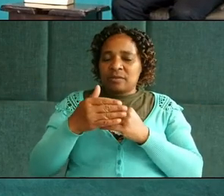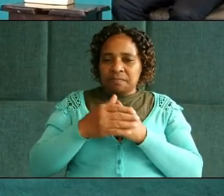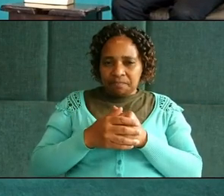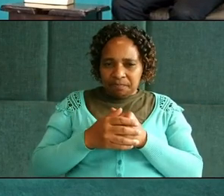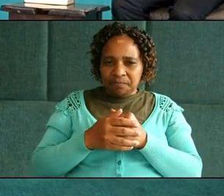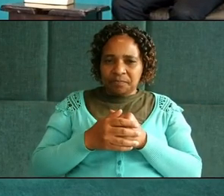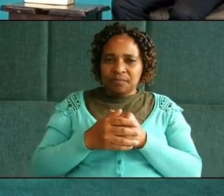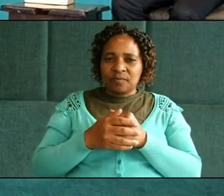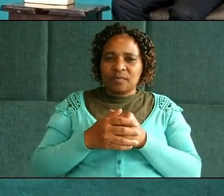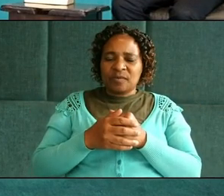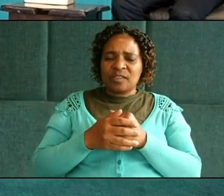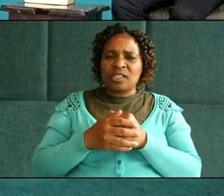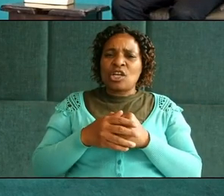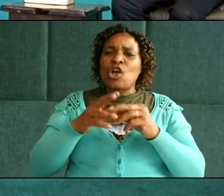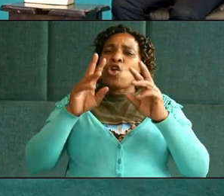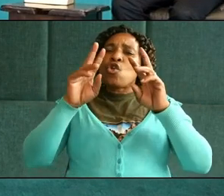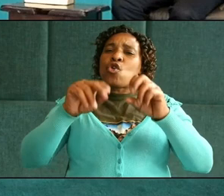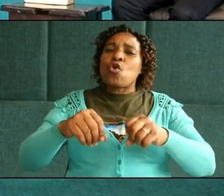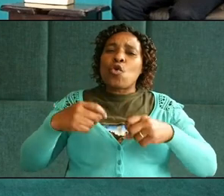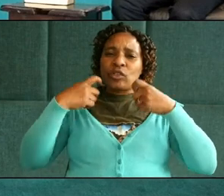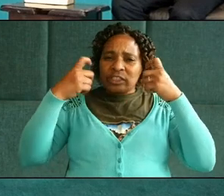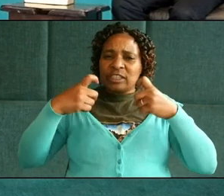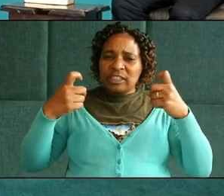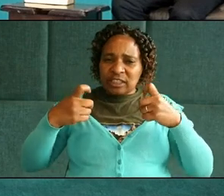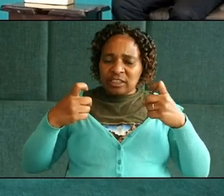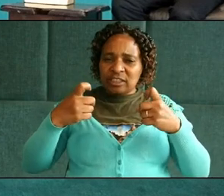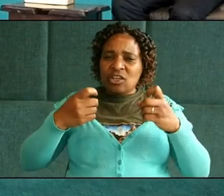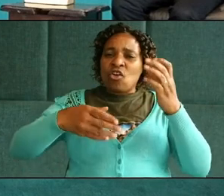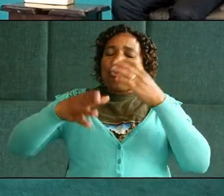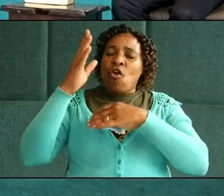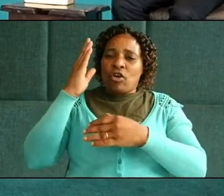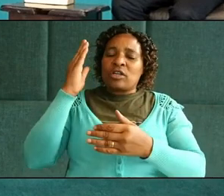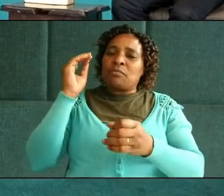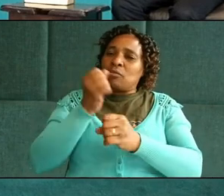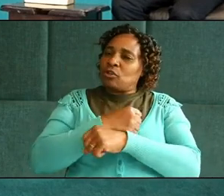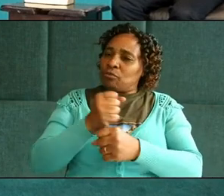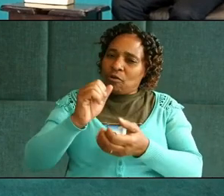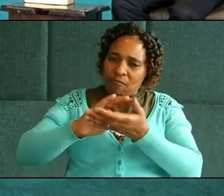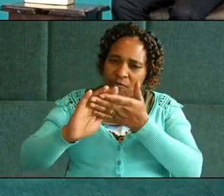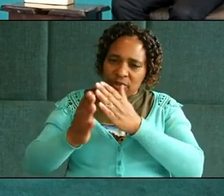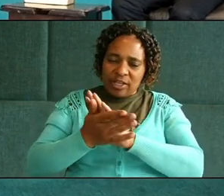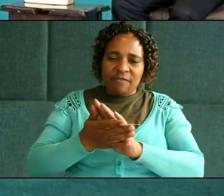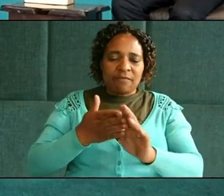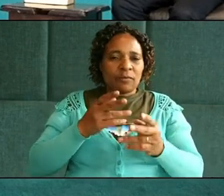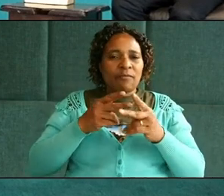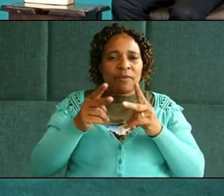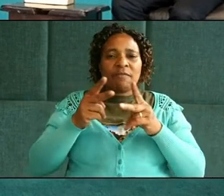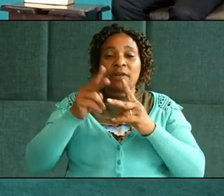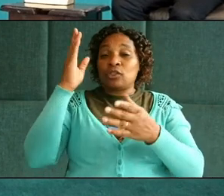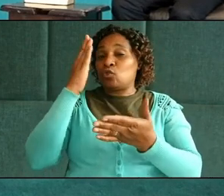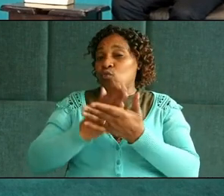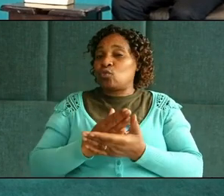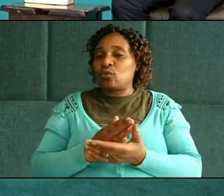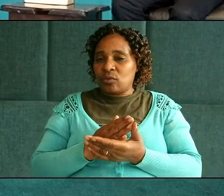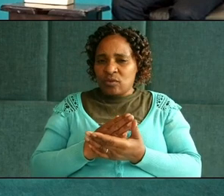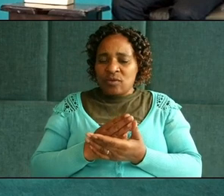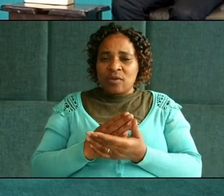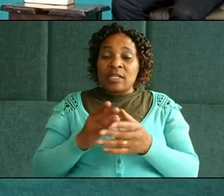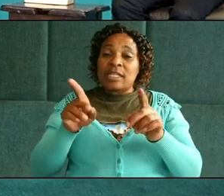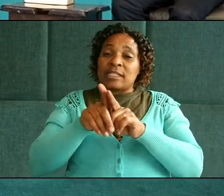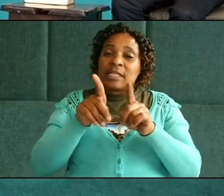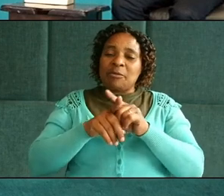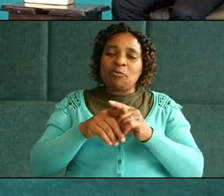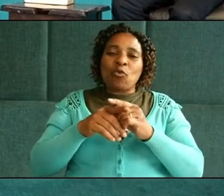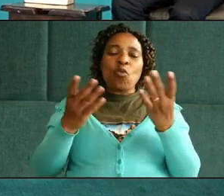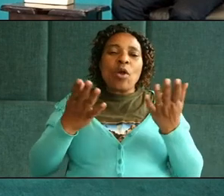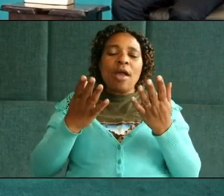The next one is, there's no sin God can't forgive. Very true. Very true. And it's like, if you get to the